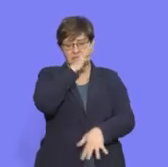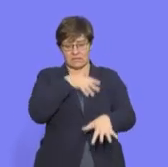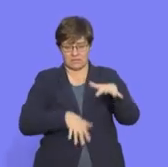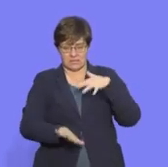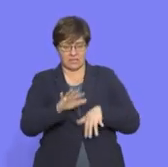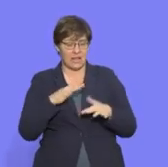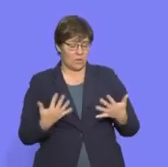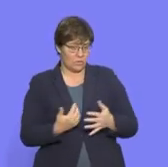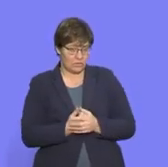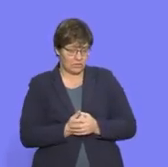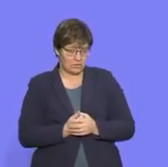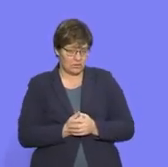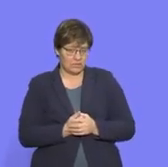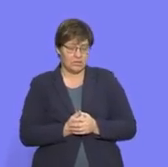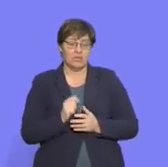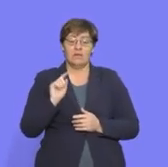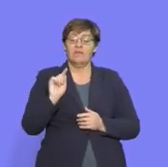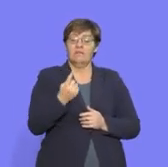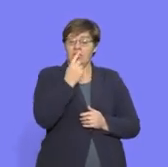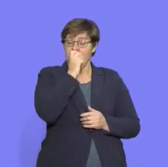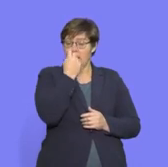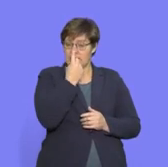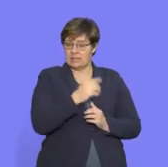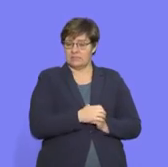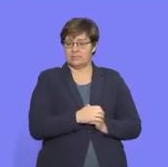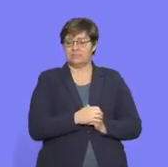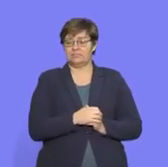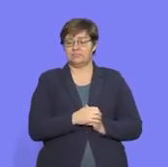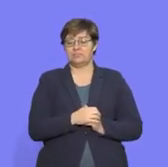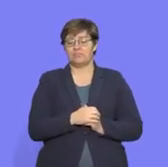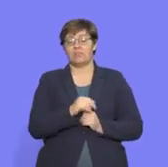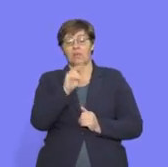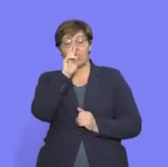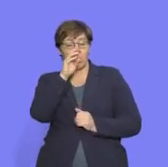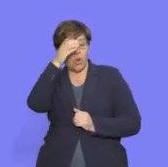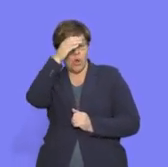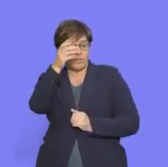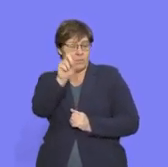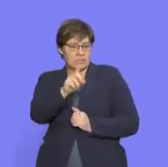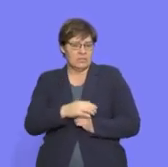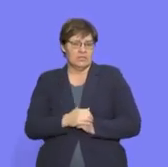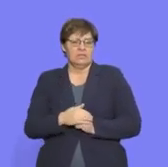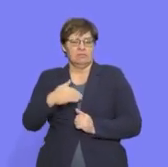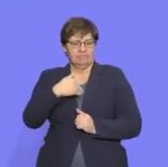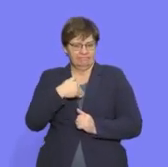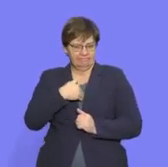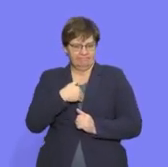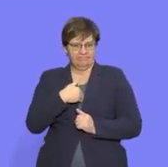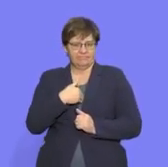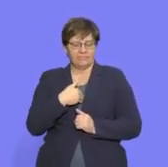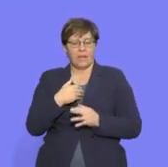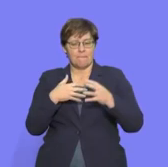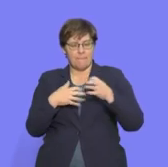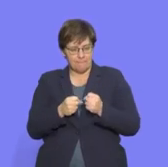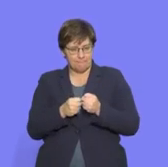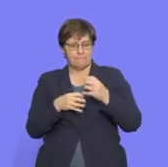circulates. Okay, so let's look at the first thing we need to understand. We've looked at the whole concept of the heart is